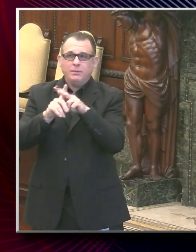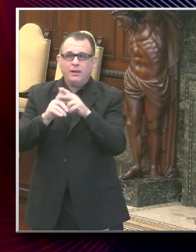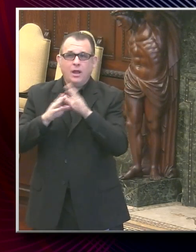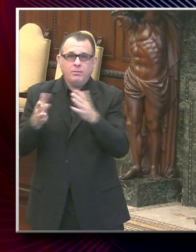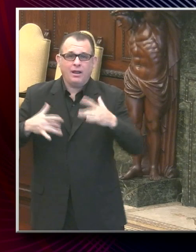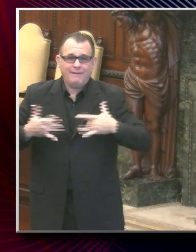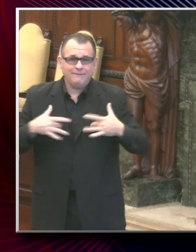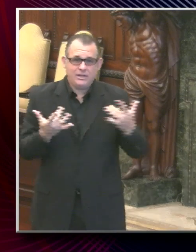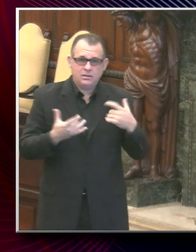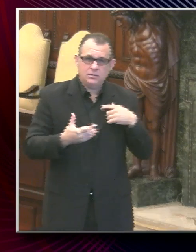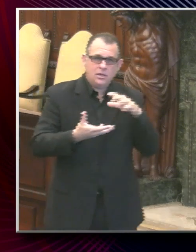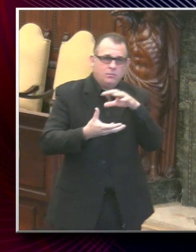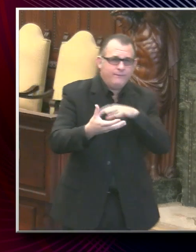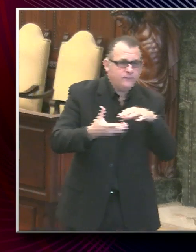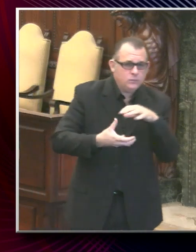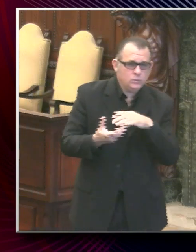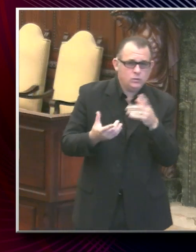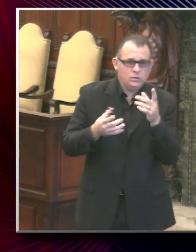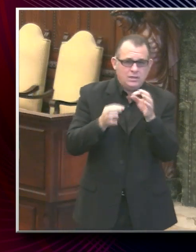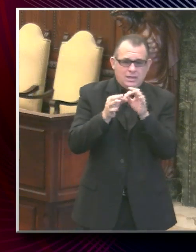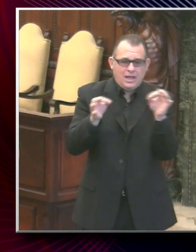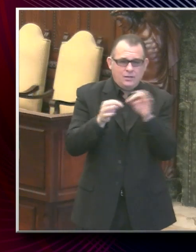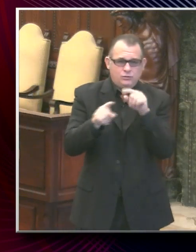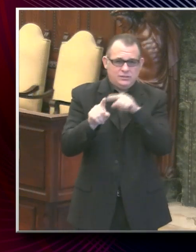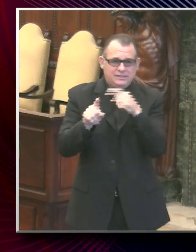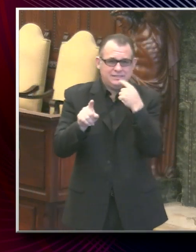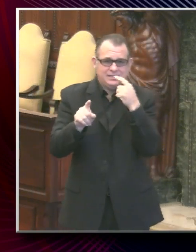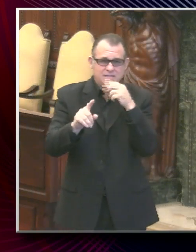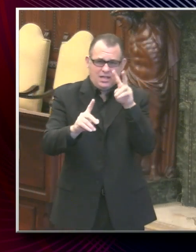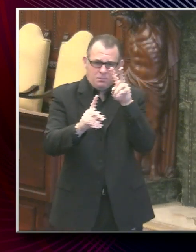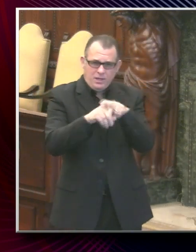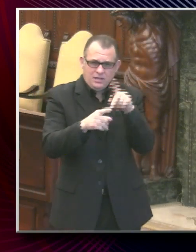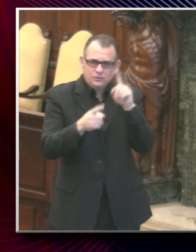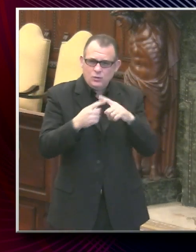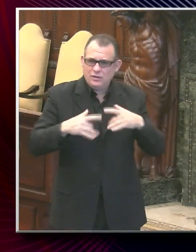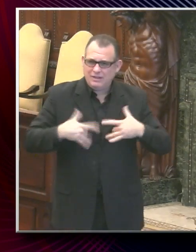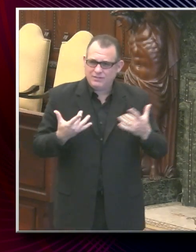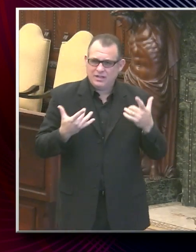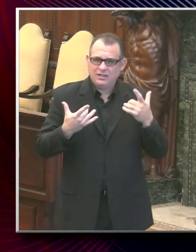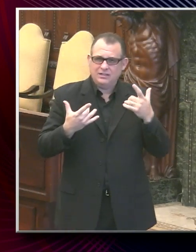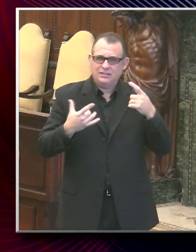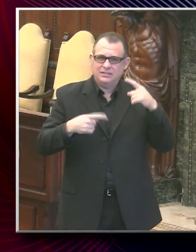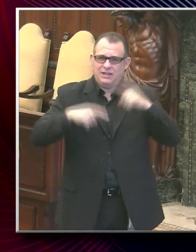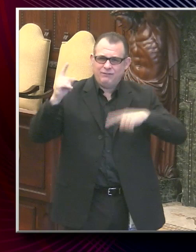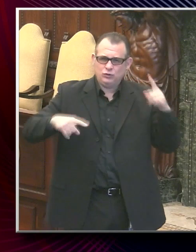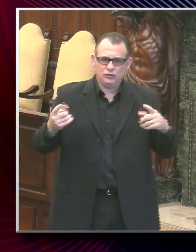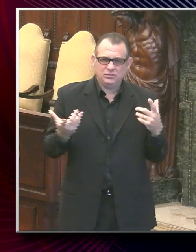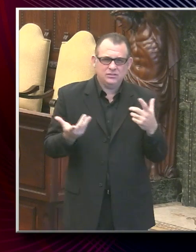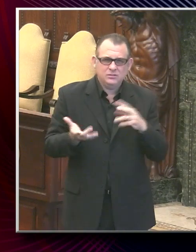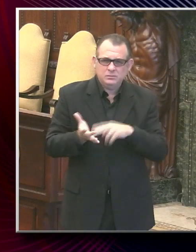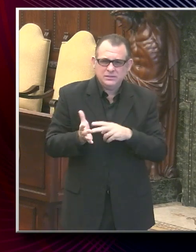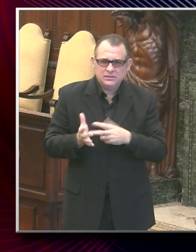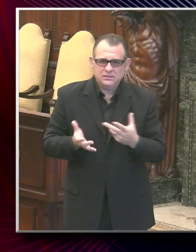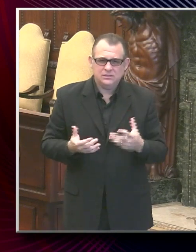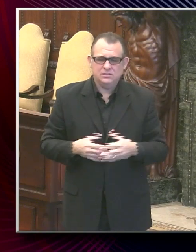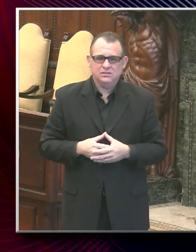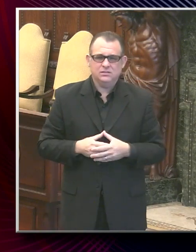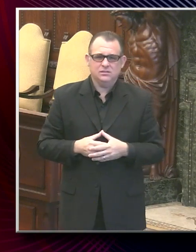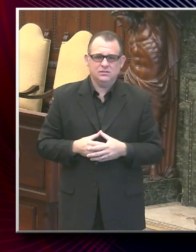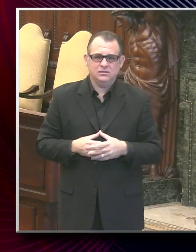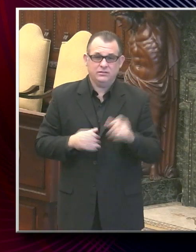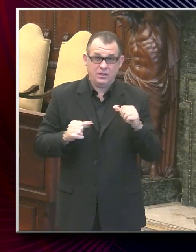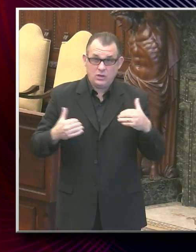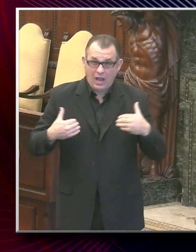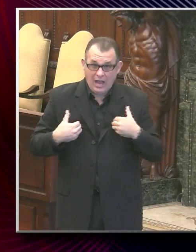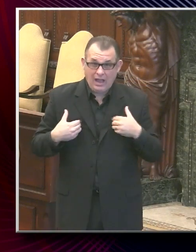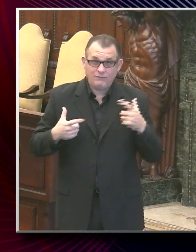confused about the language where it says it does not apply to events at stadiums. So does this mean that you could have a large-scale